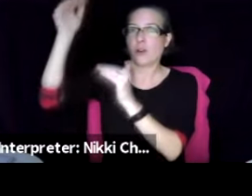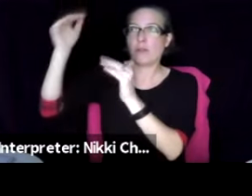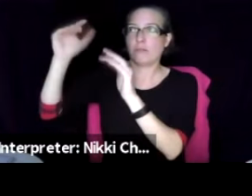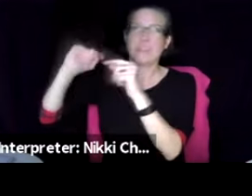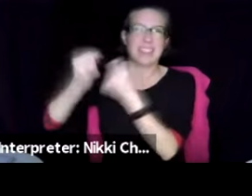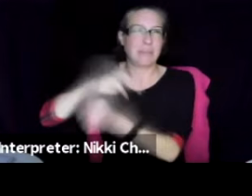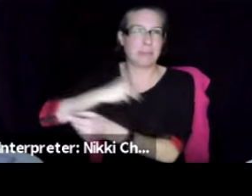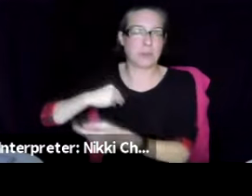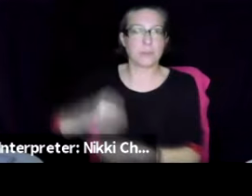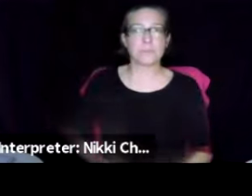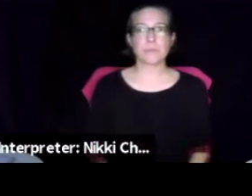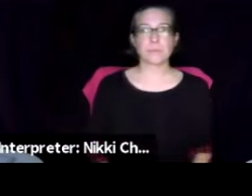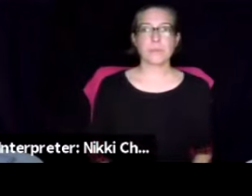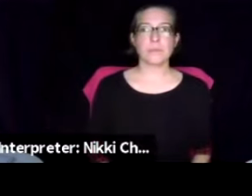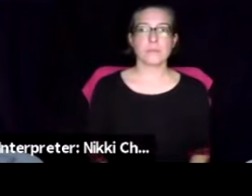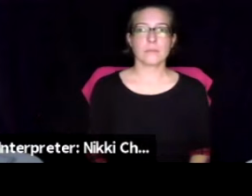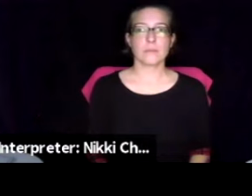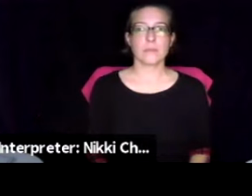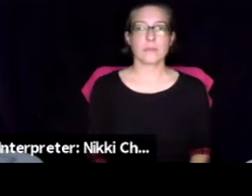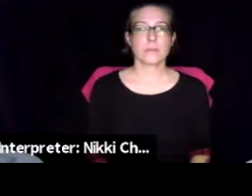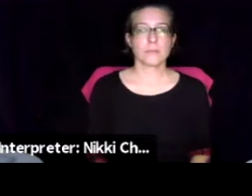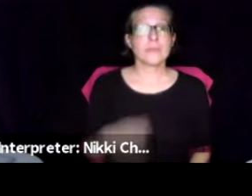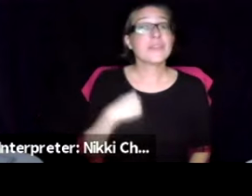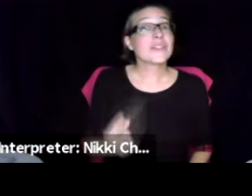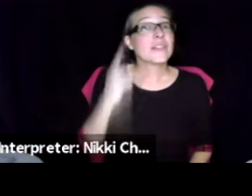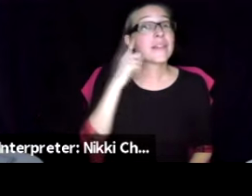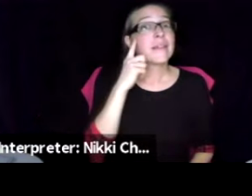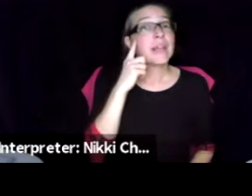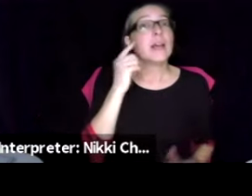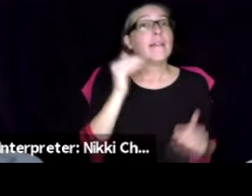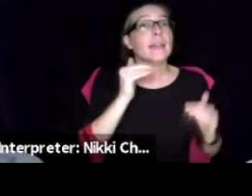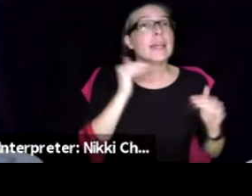I also think the age range in which we surveyed is a really interesting,